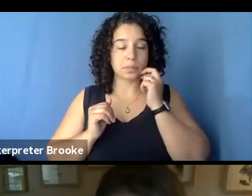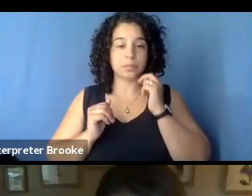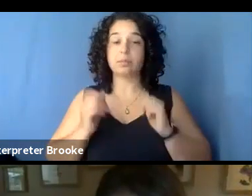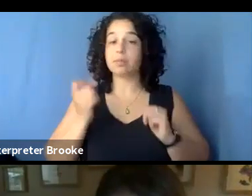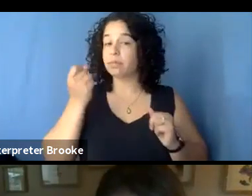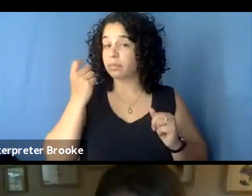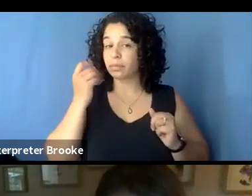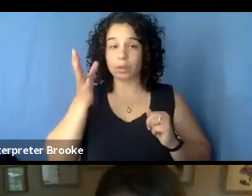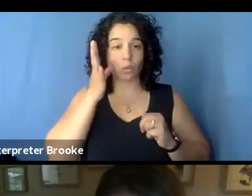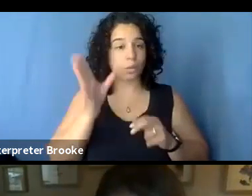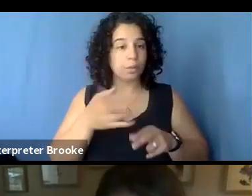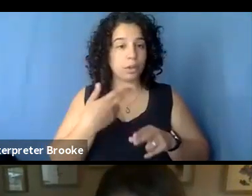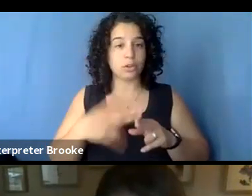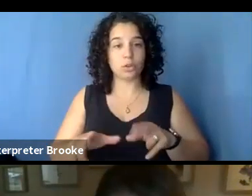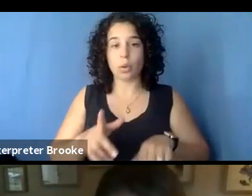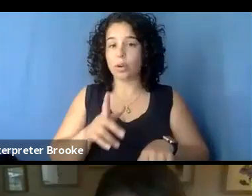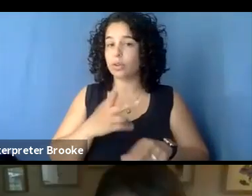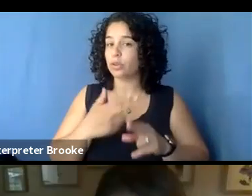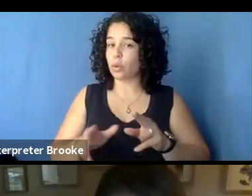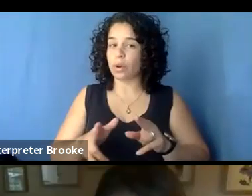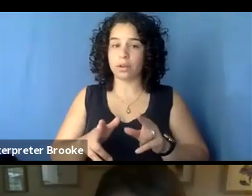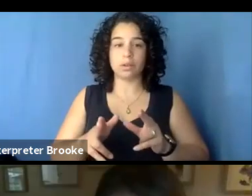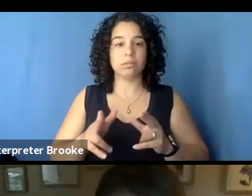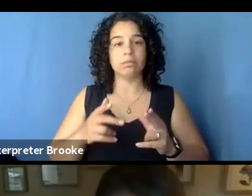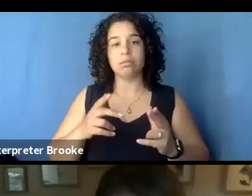very short time. I'm suggesting,